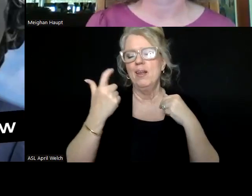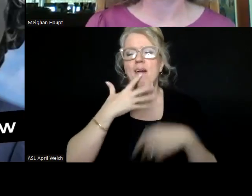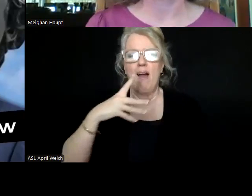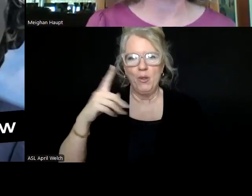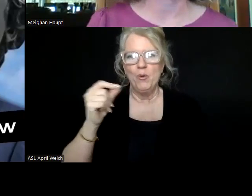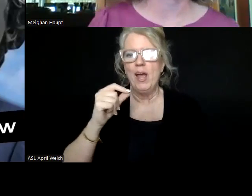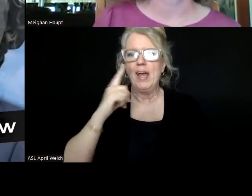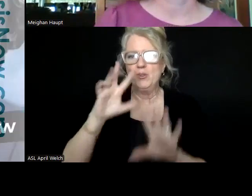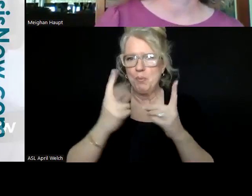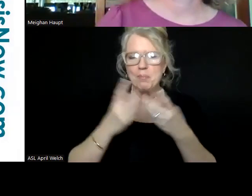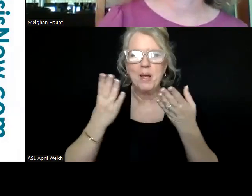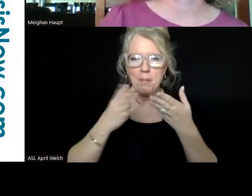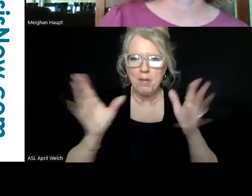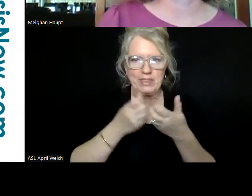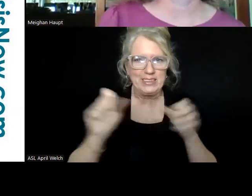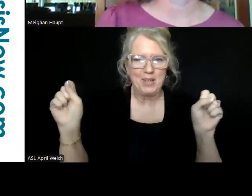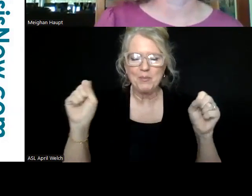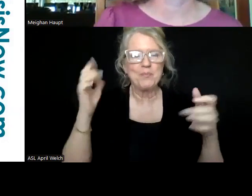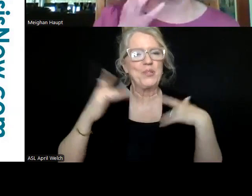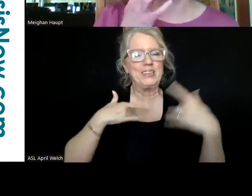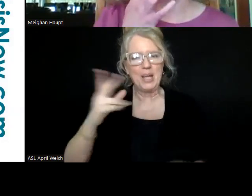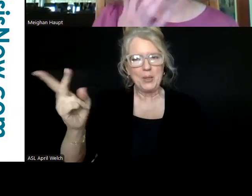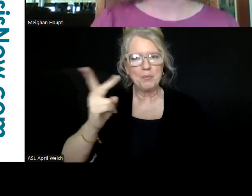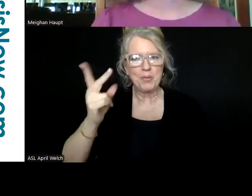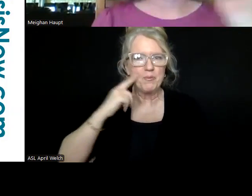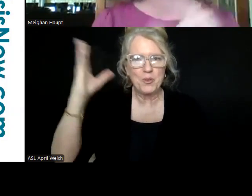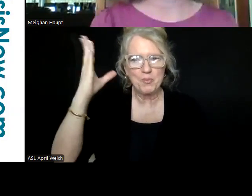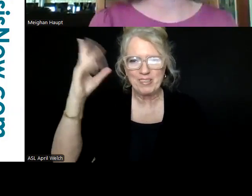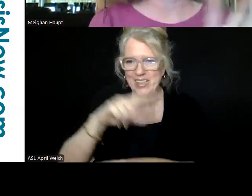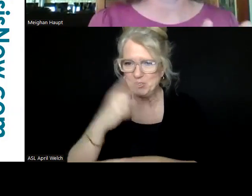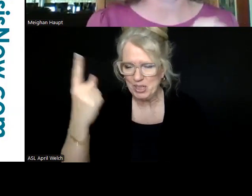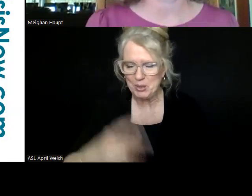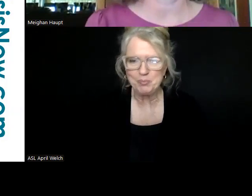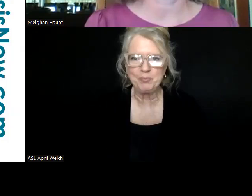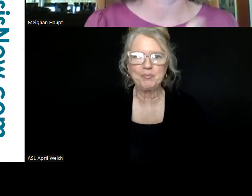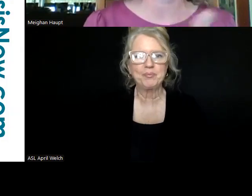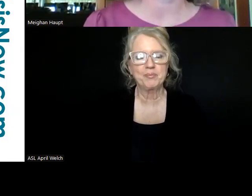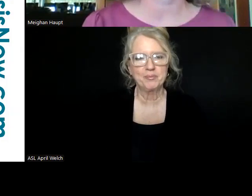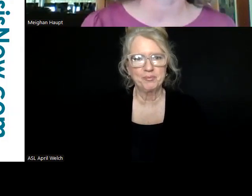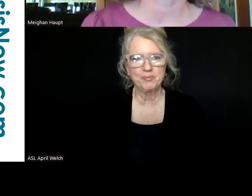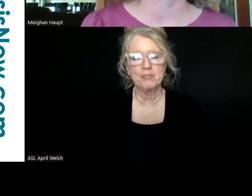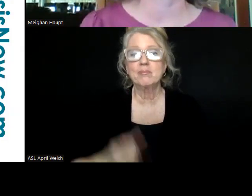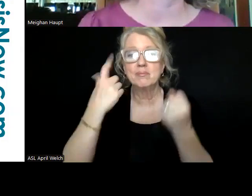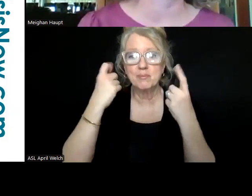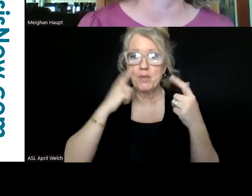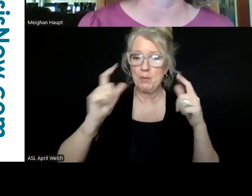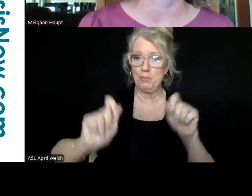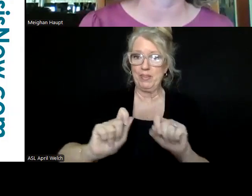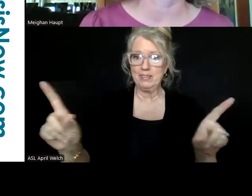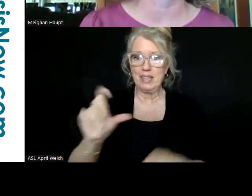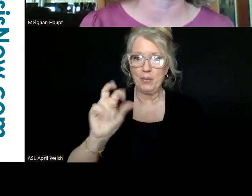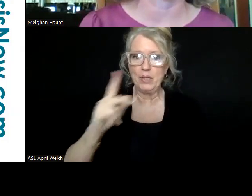Safety. So excited to see their presentation. Now, this is, when we send out a link about the